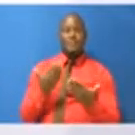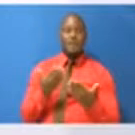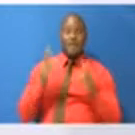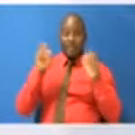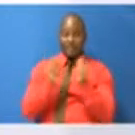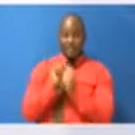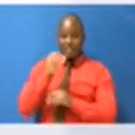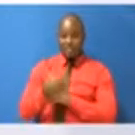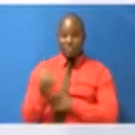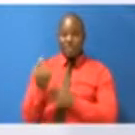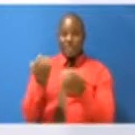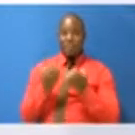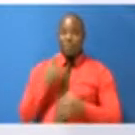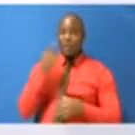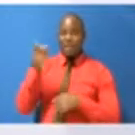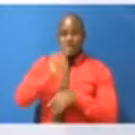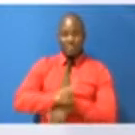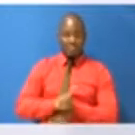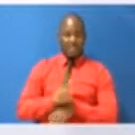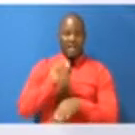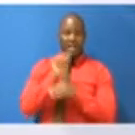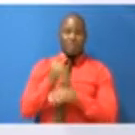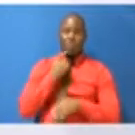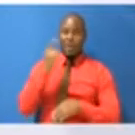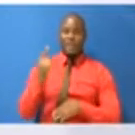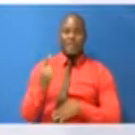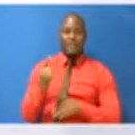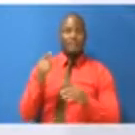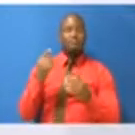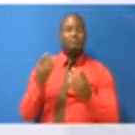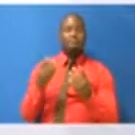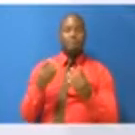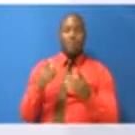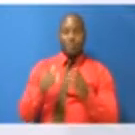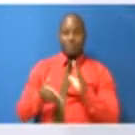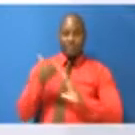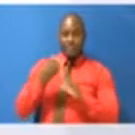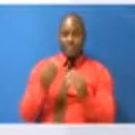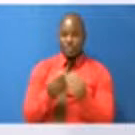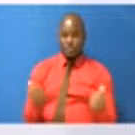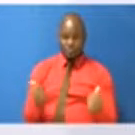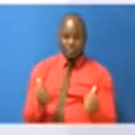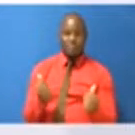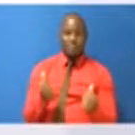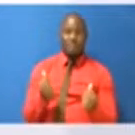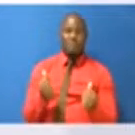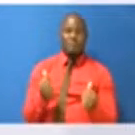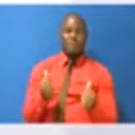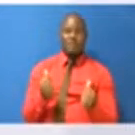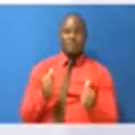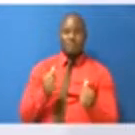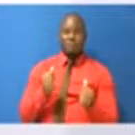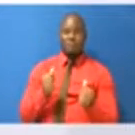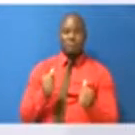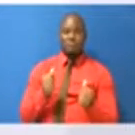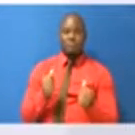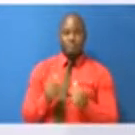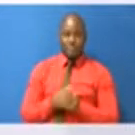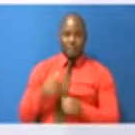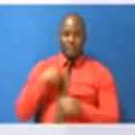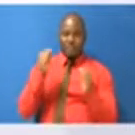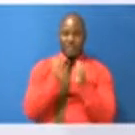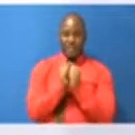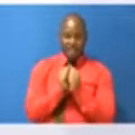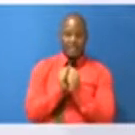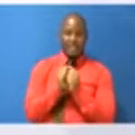issues of this city don't need a hundred and i'm not seeking a hundred data it's not quick fixes or bandage solutions that will sort it out we have a